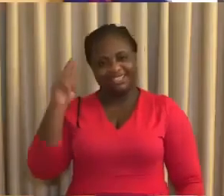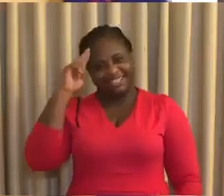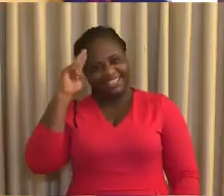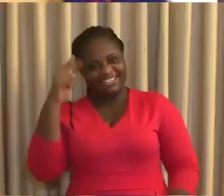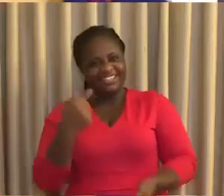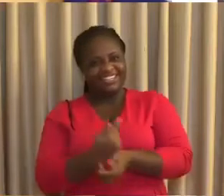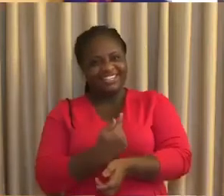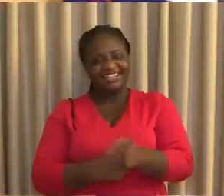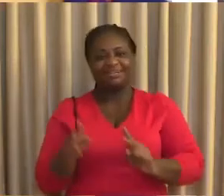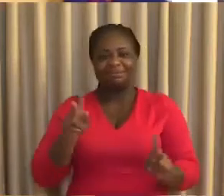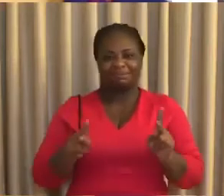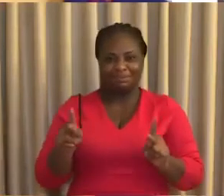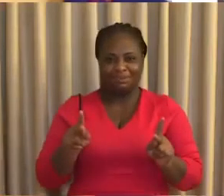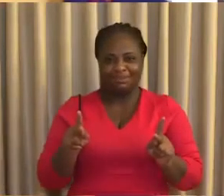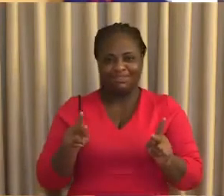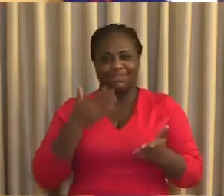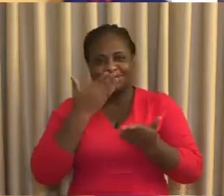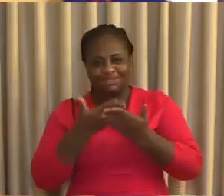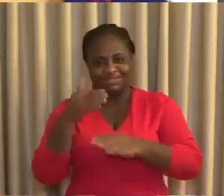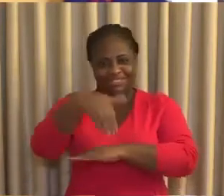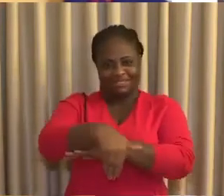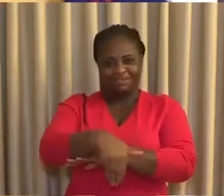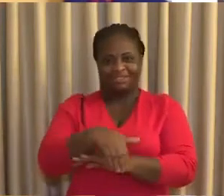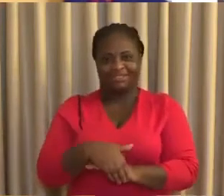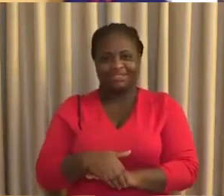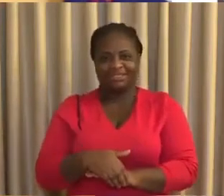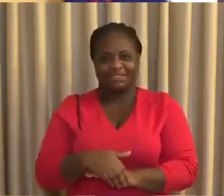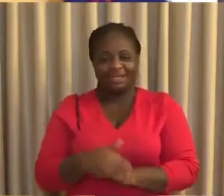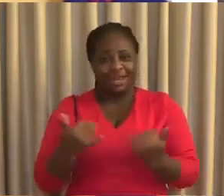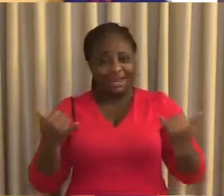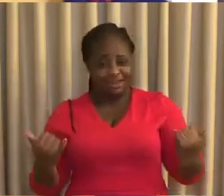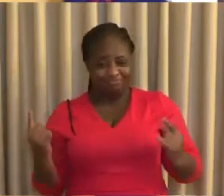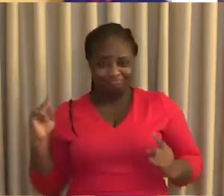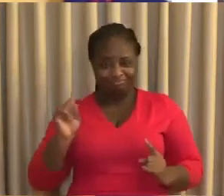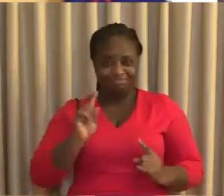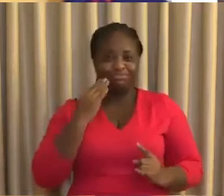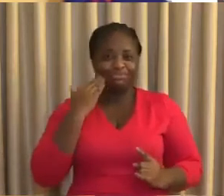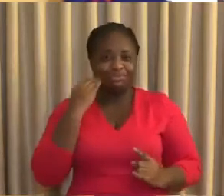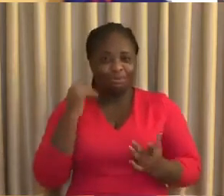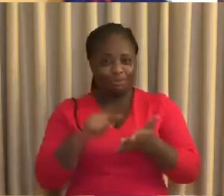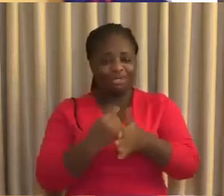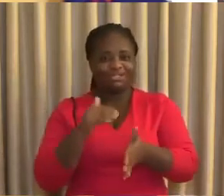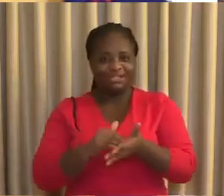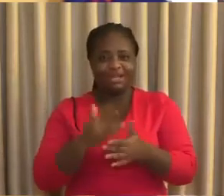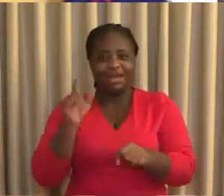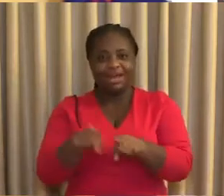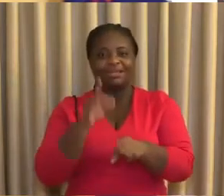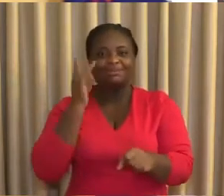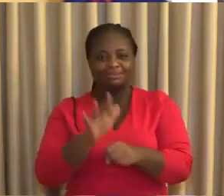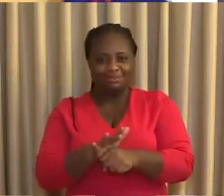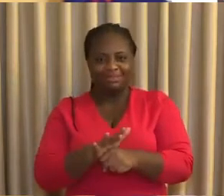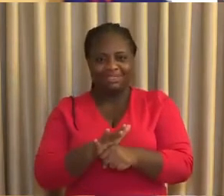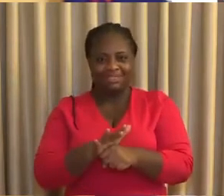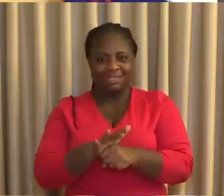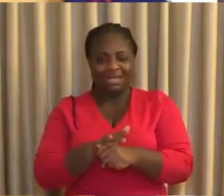Fellow Ghanaians, good evening. I've come to your homes once again, as promised,